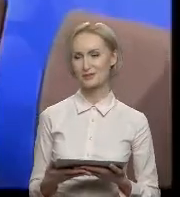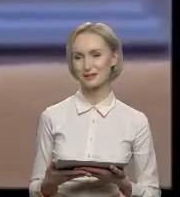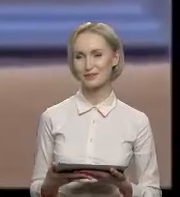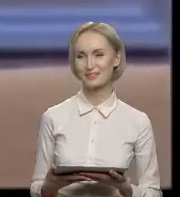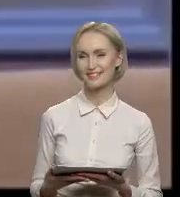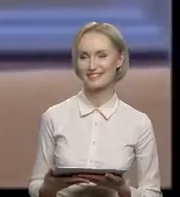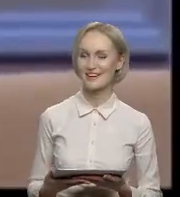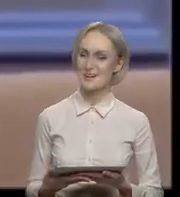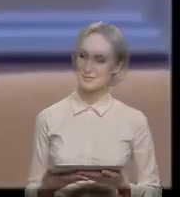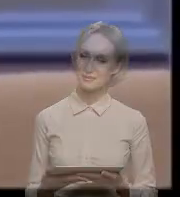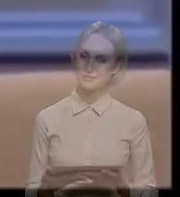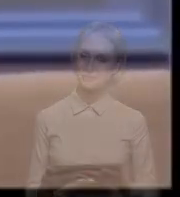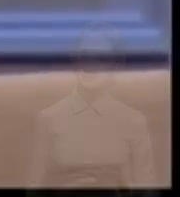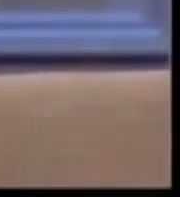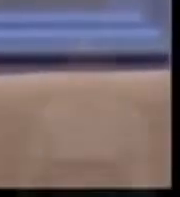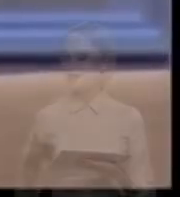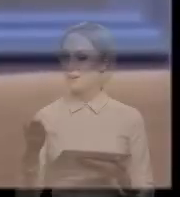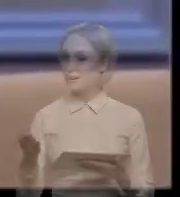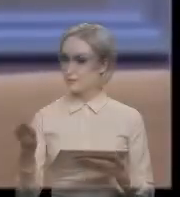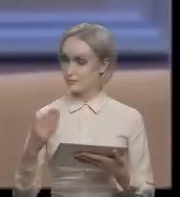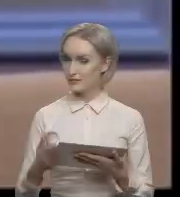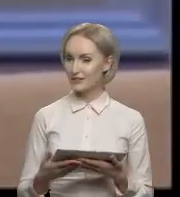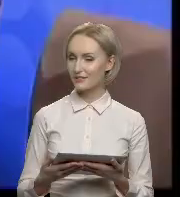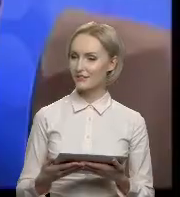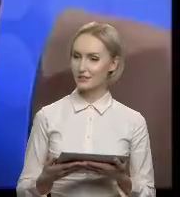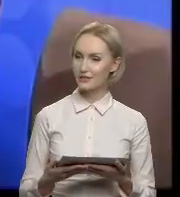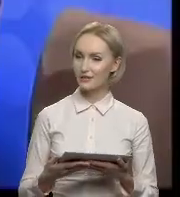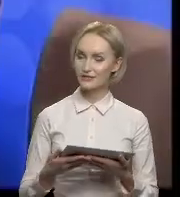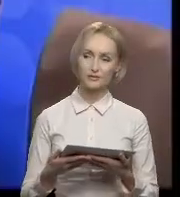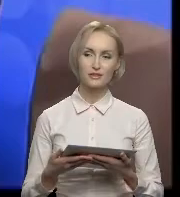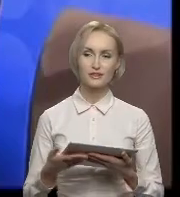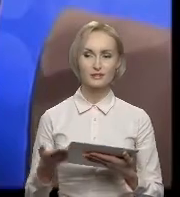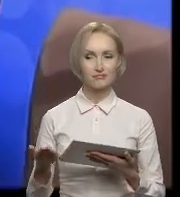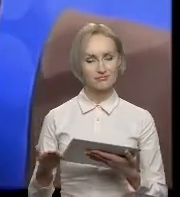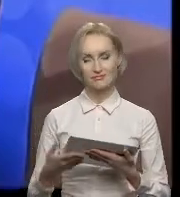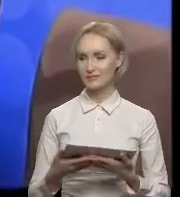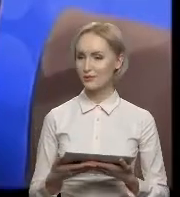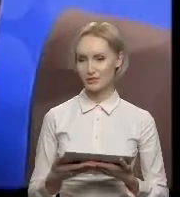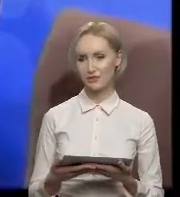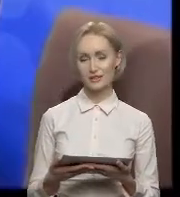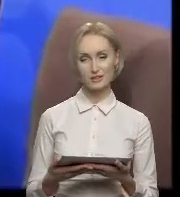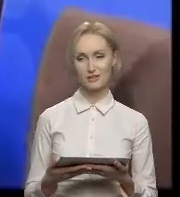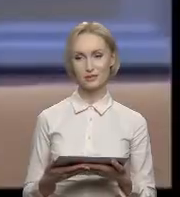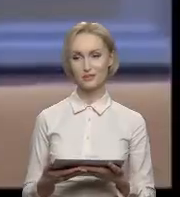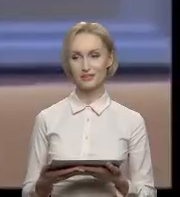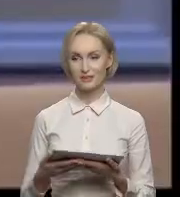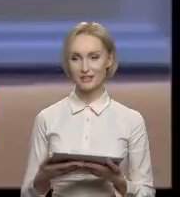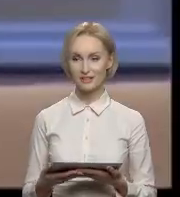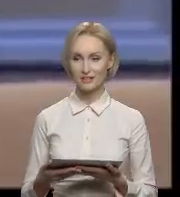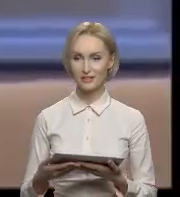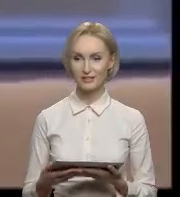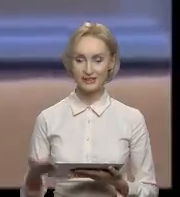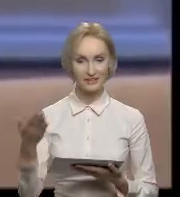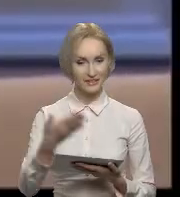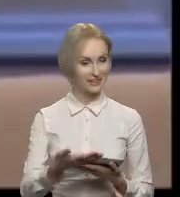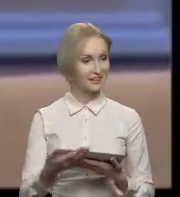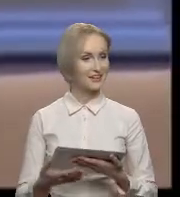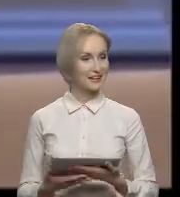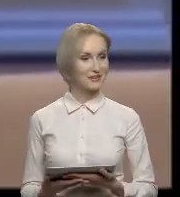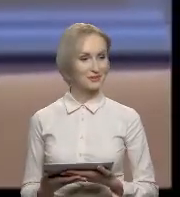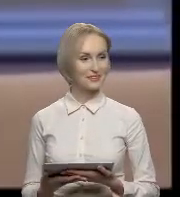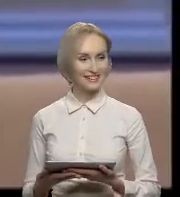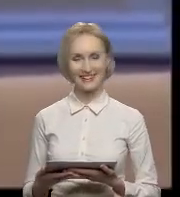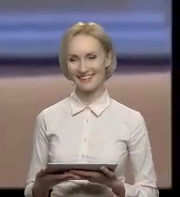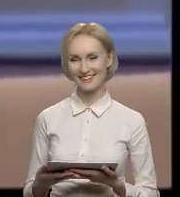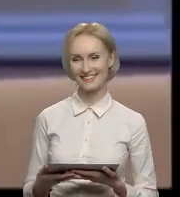Why would you tell Devin that his fiance is sleeping all around with other dipping, all around with other dudes? Why would you do that? I've been knowing